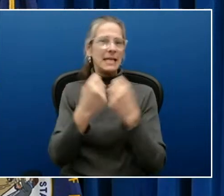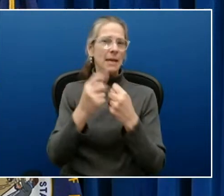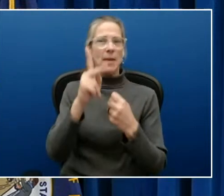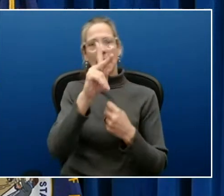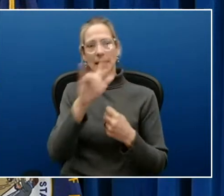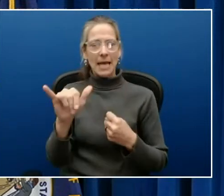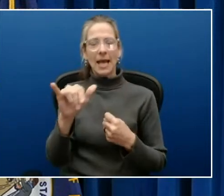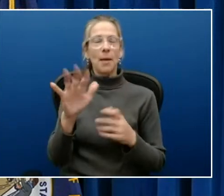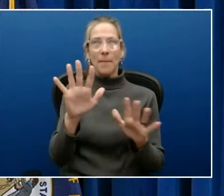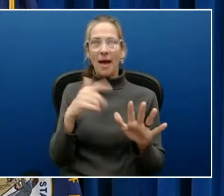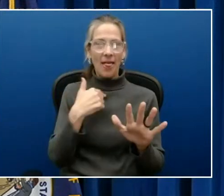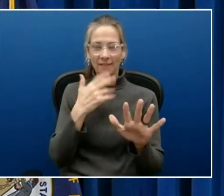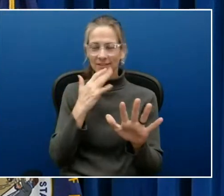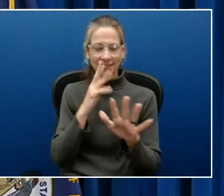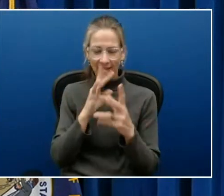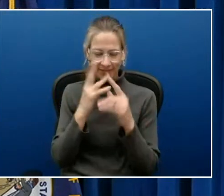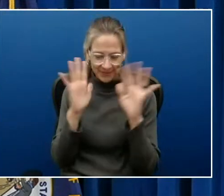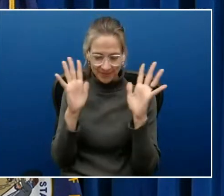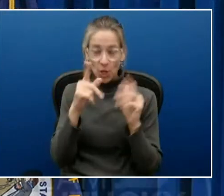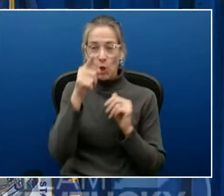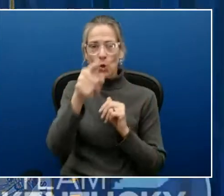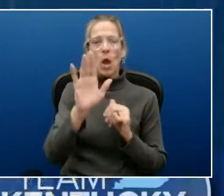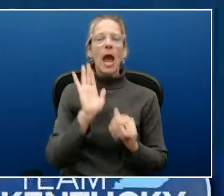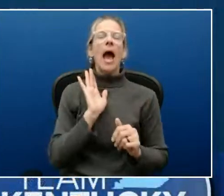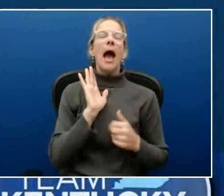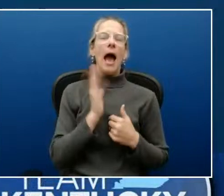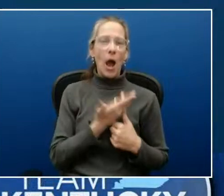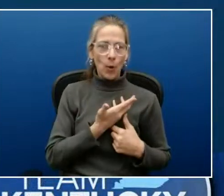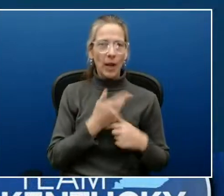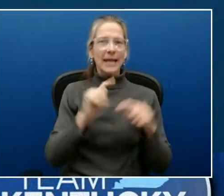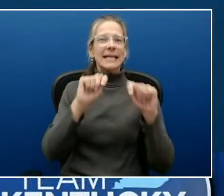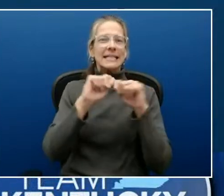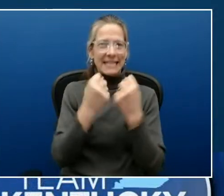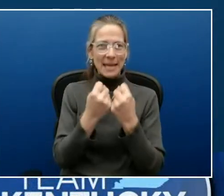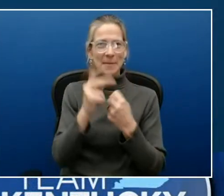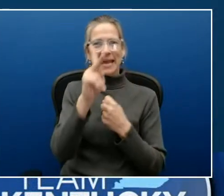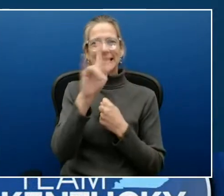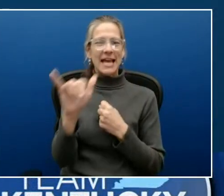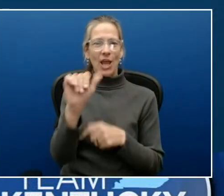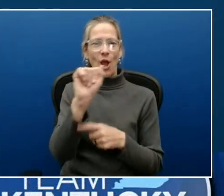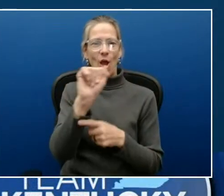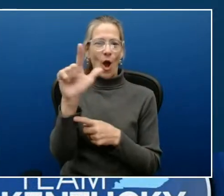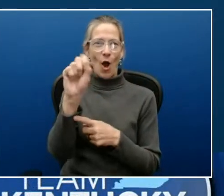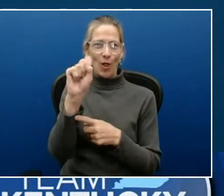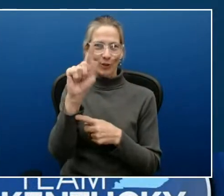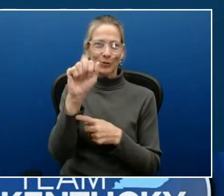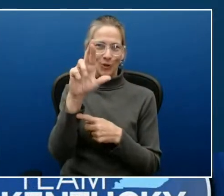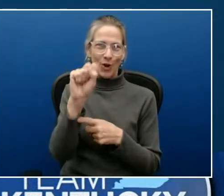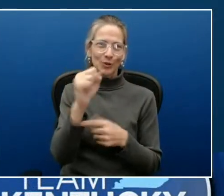again. You are our Team Kentucky All-Stars. So thank you again.